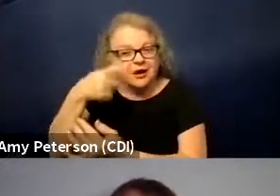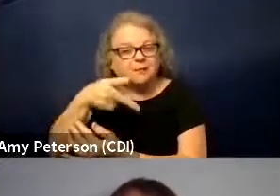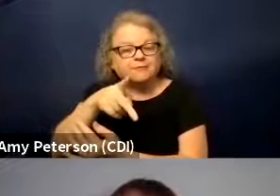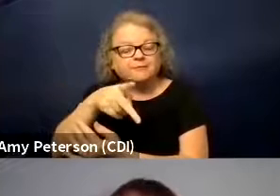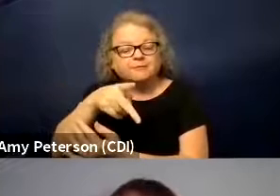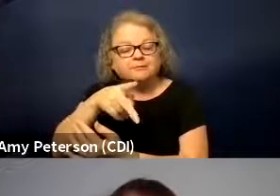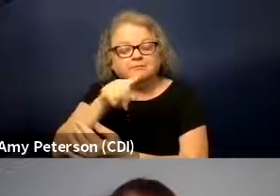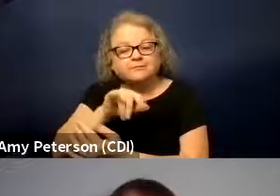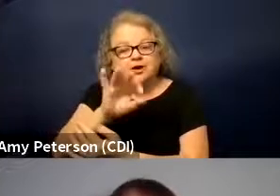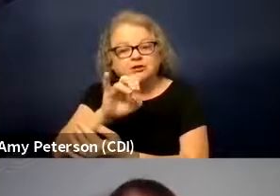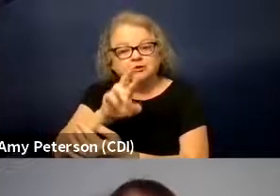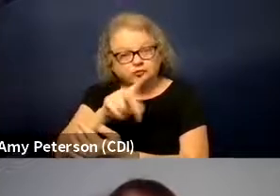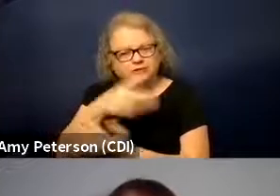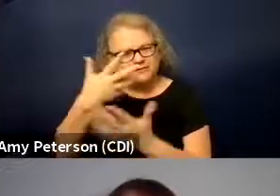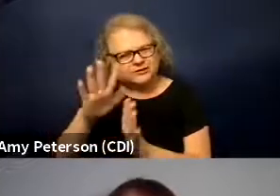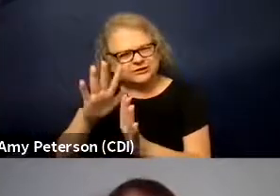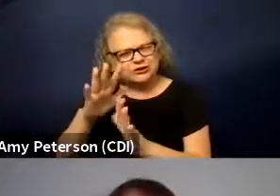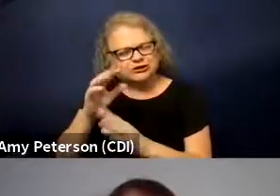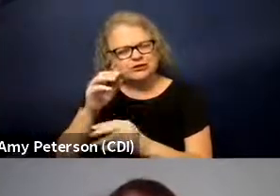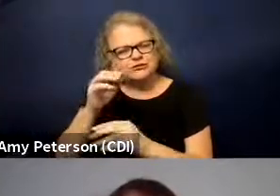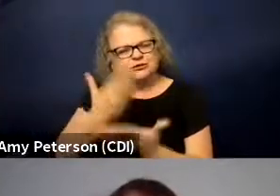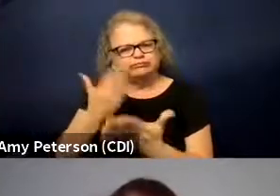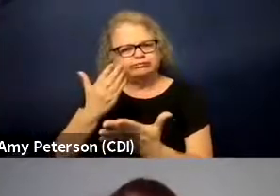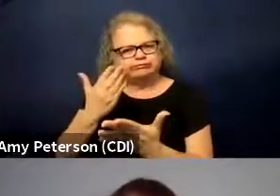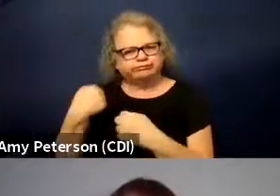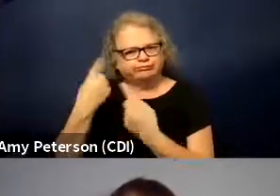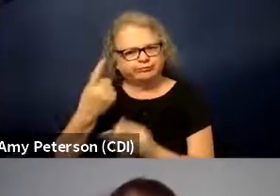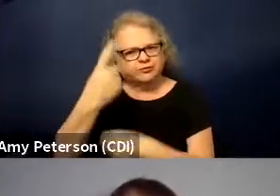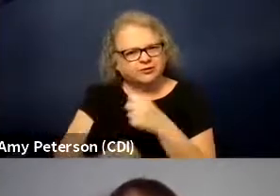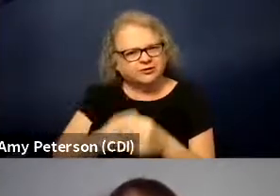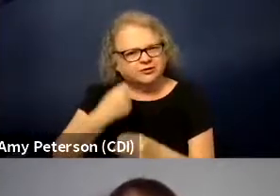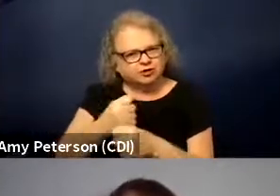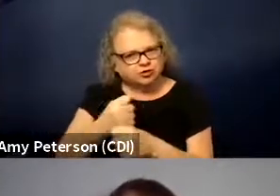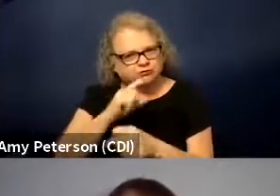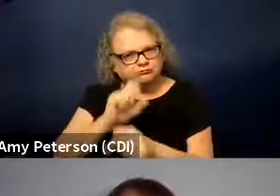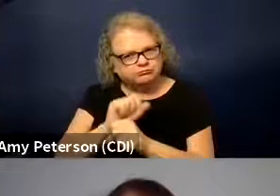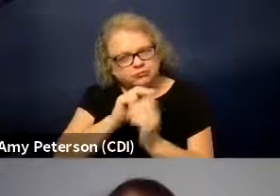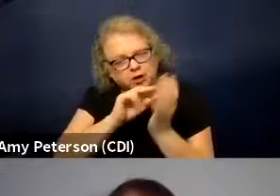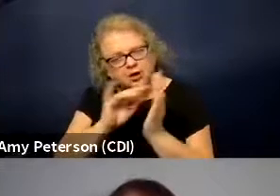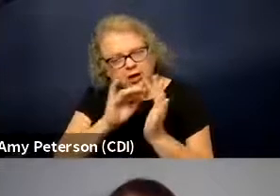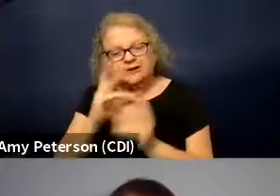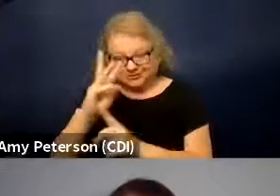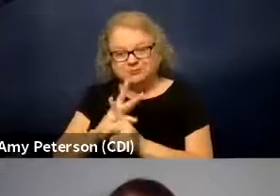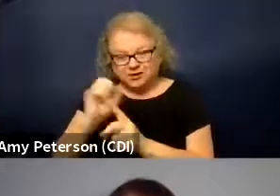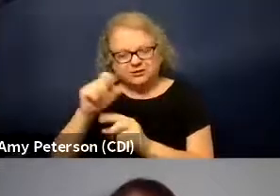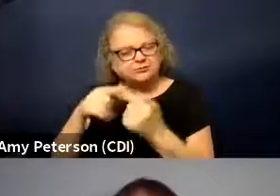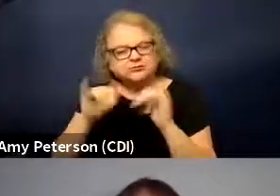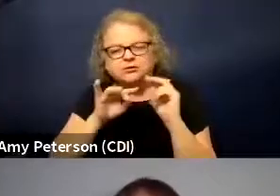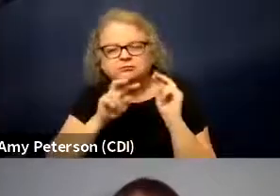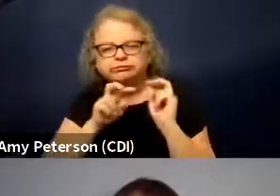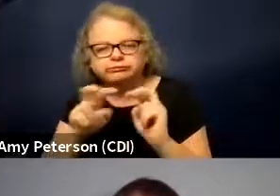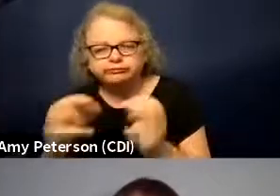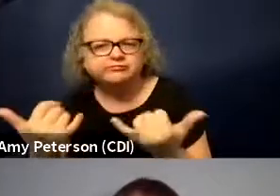for a full year. Plus, we had safety data on all the people who got the vaccine